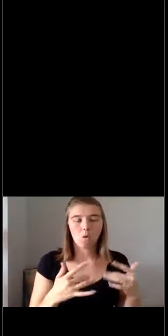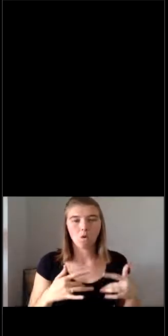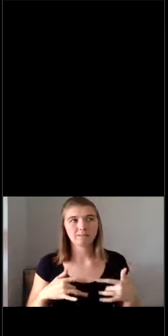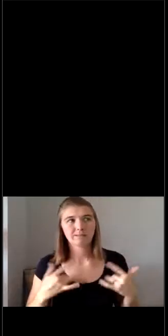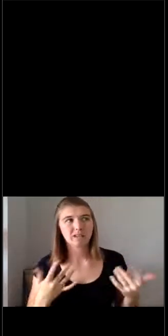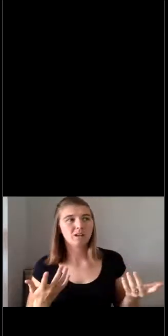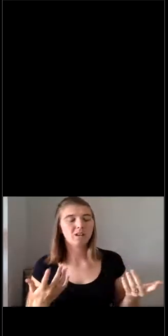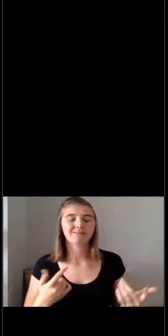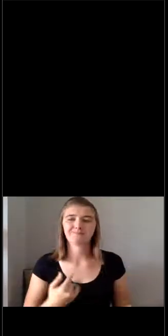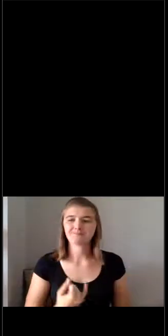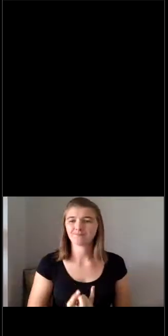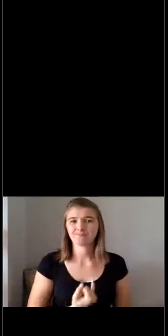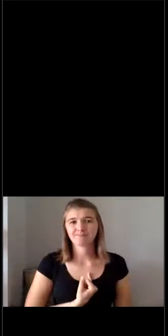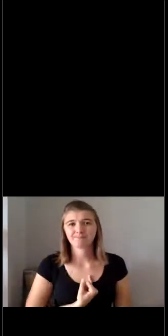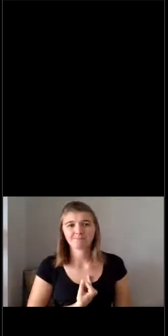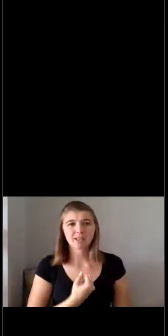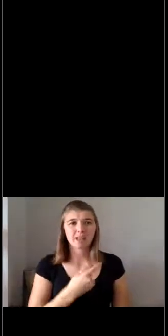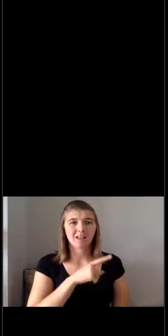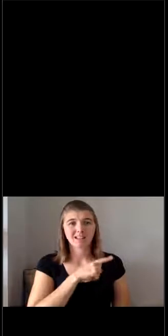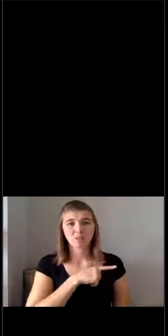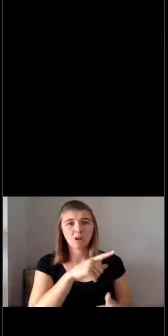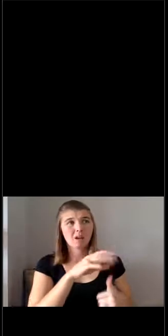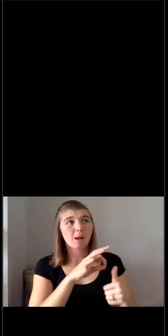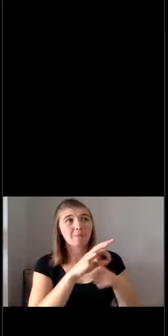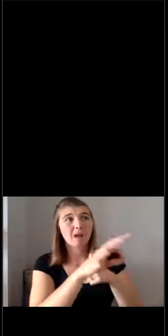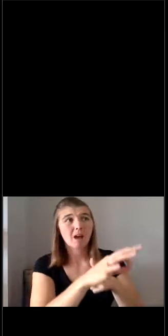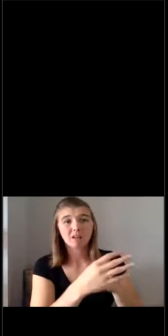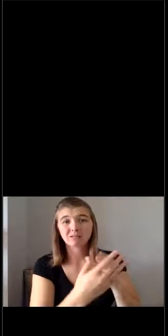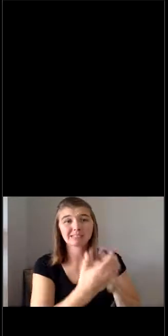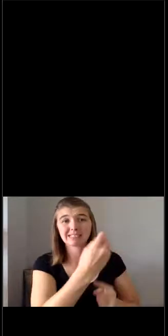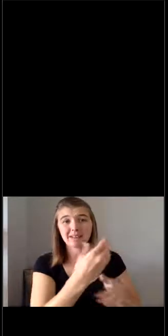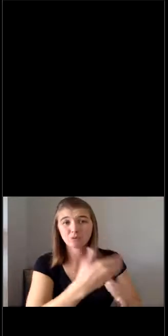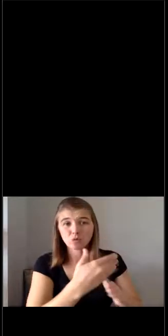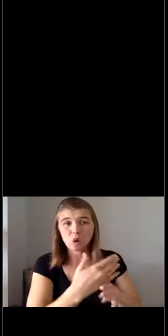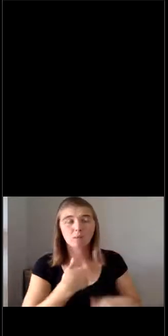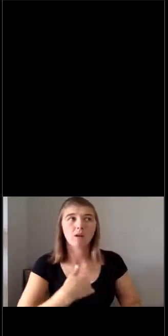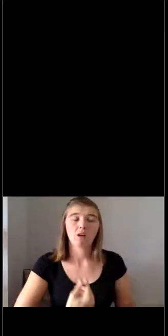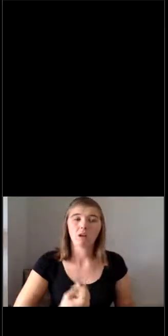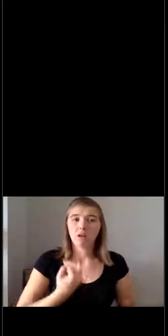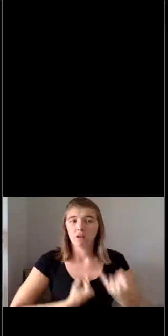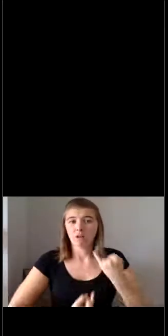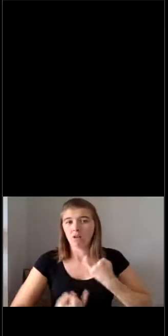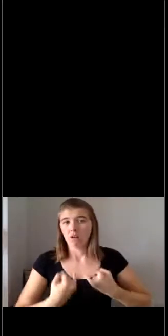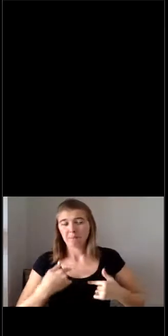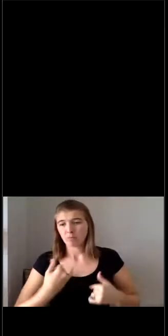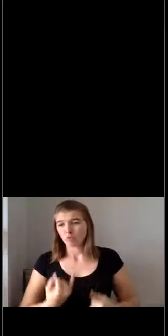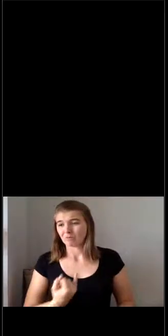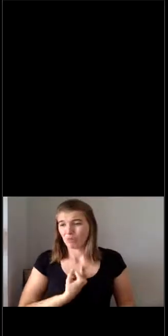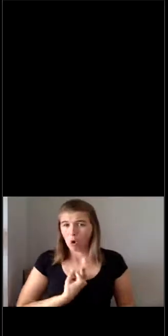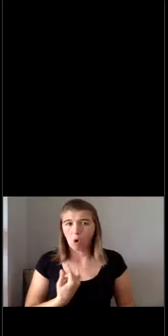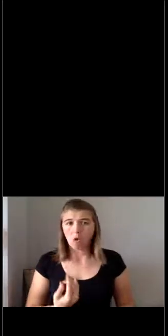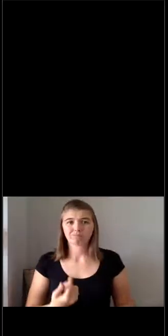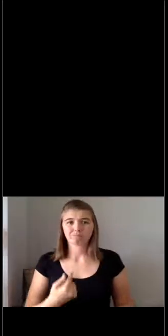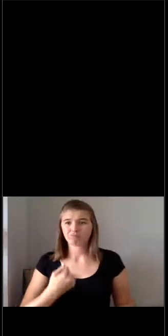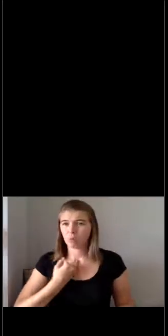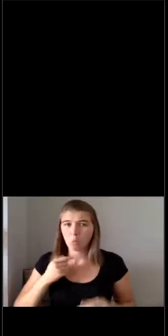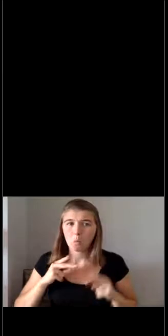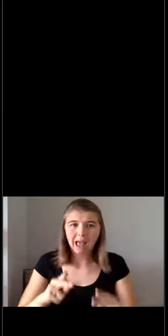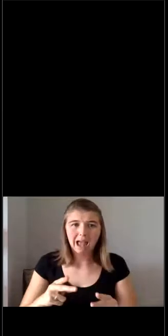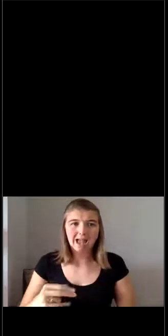our self-confidence, we start to see things less accurately, both our own abilities and achievements less accurately, and the possibilities